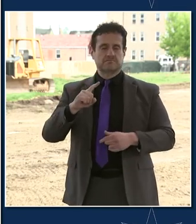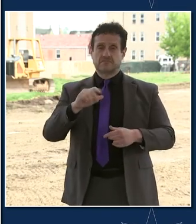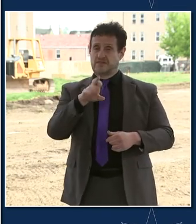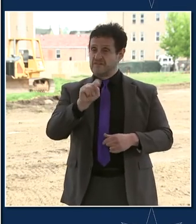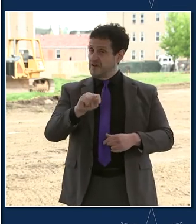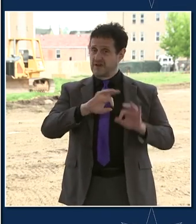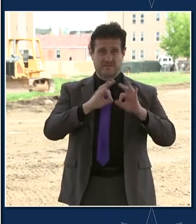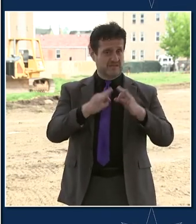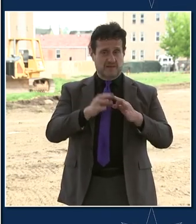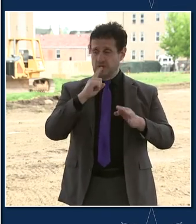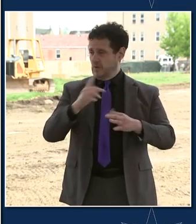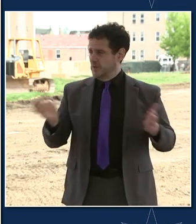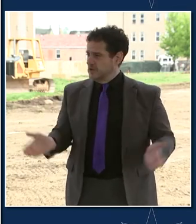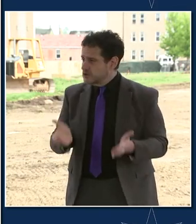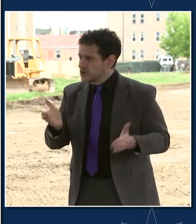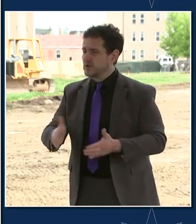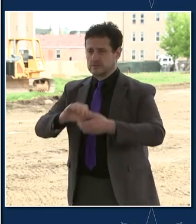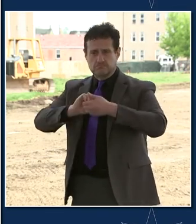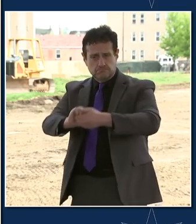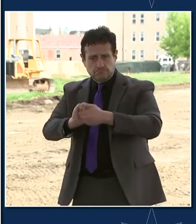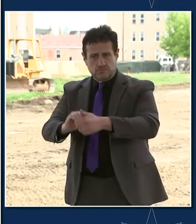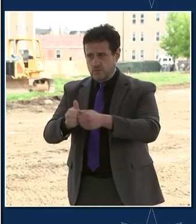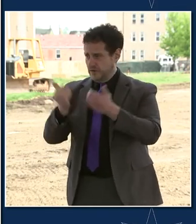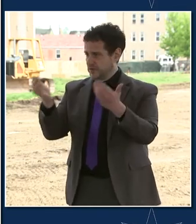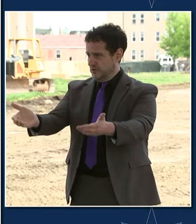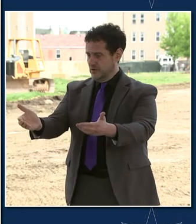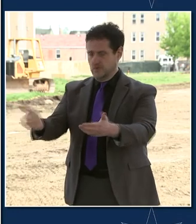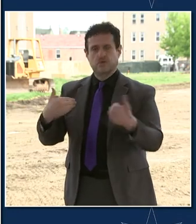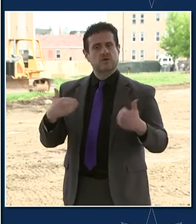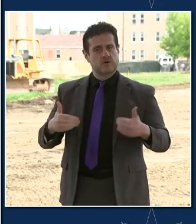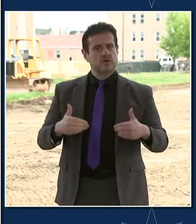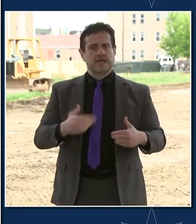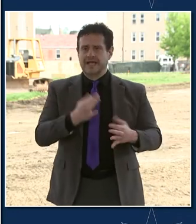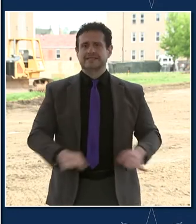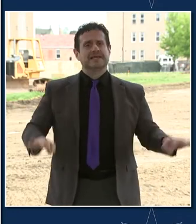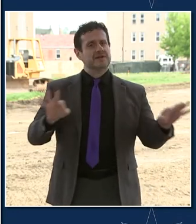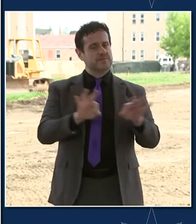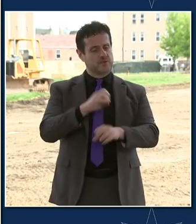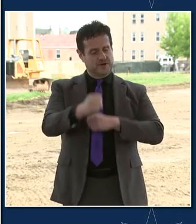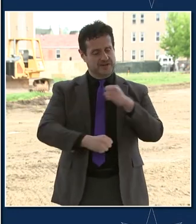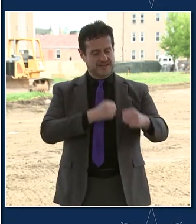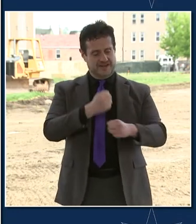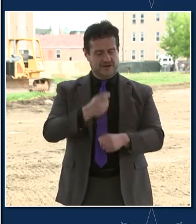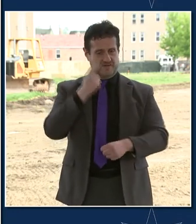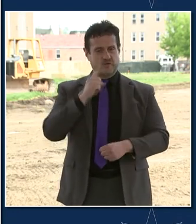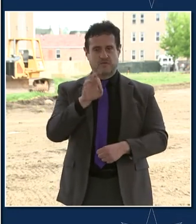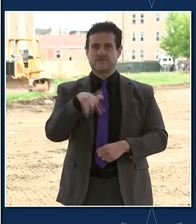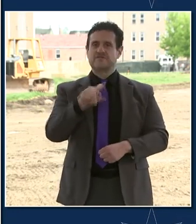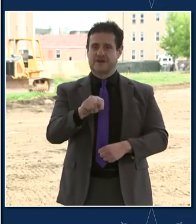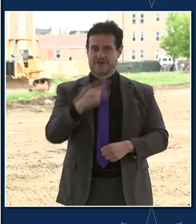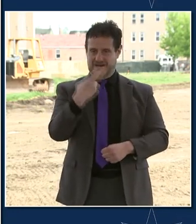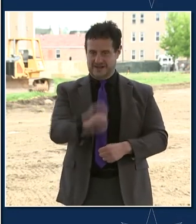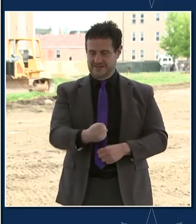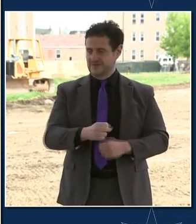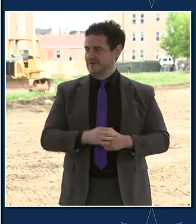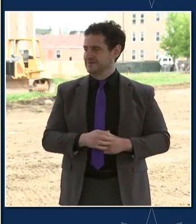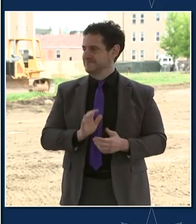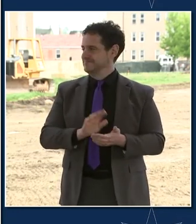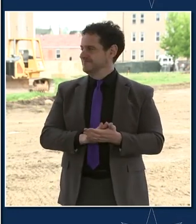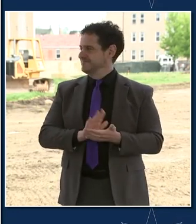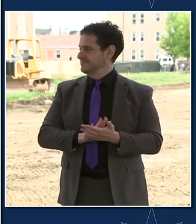to walk with you, to encourage you, and man, talk about a big year for Farragut High School. So big thank you to